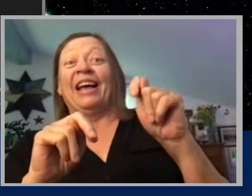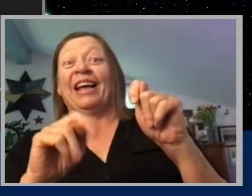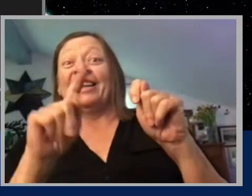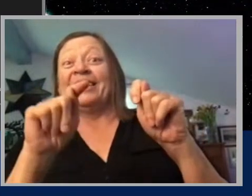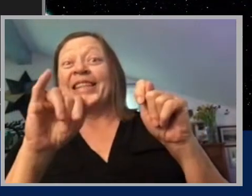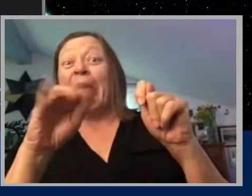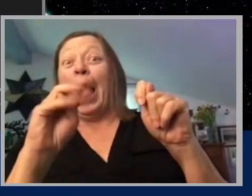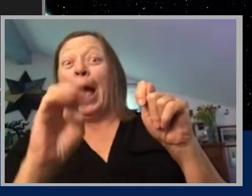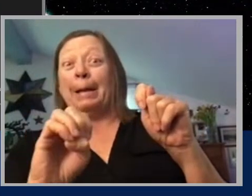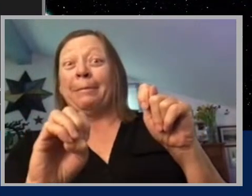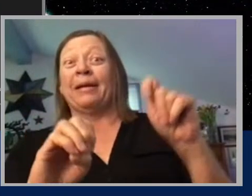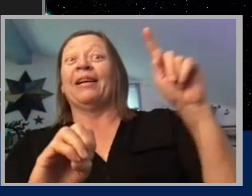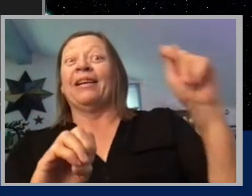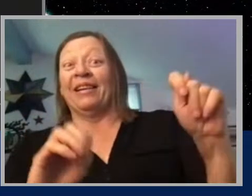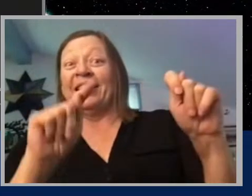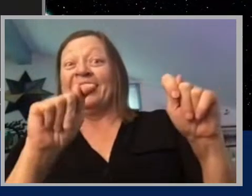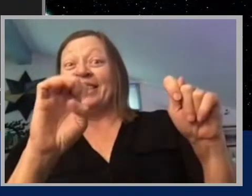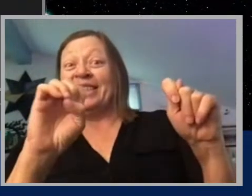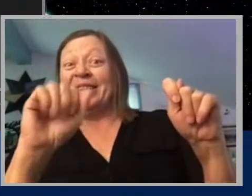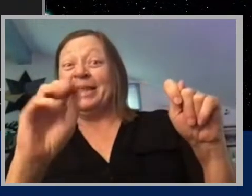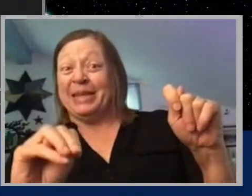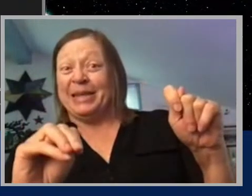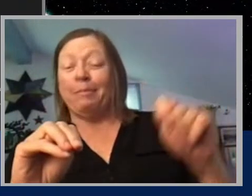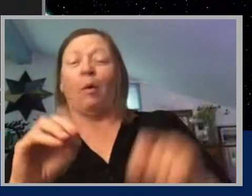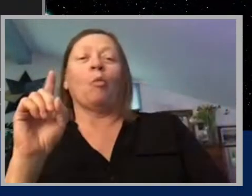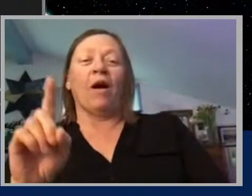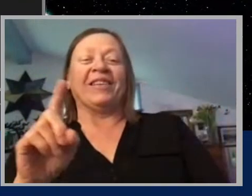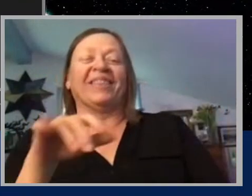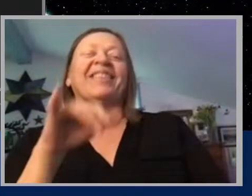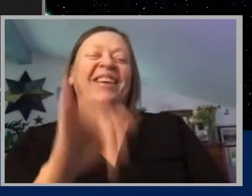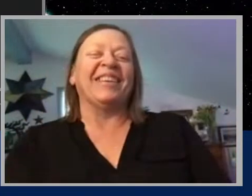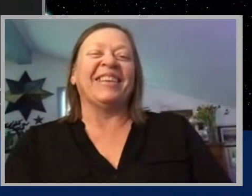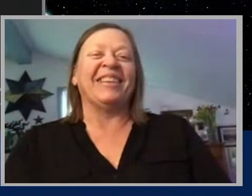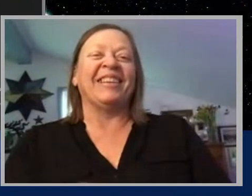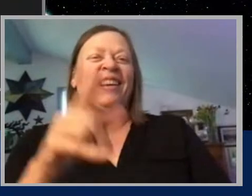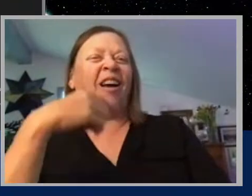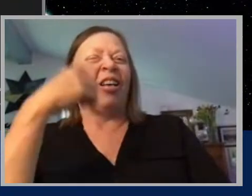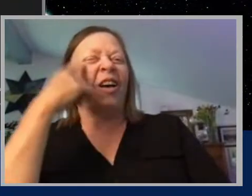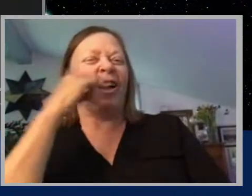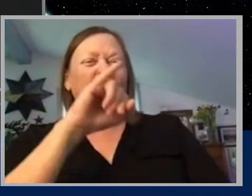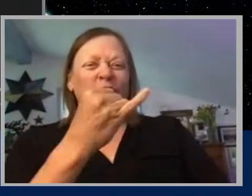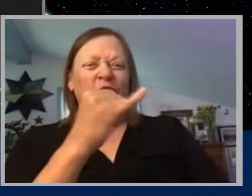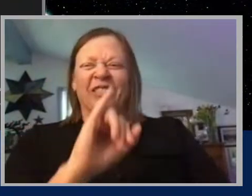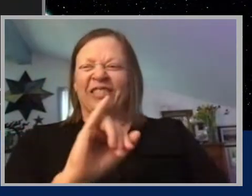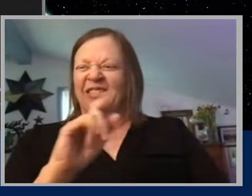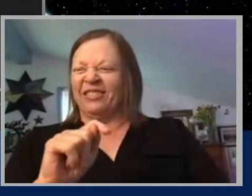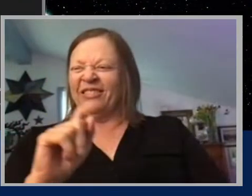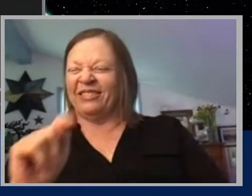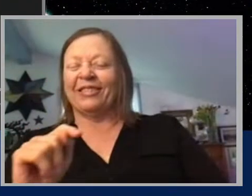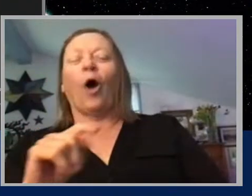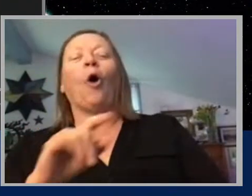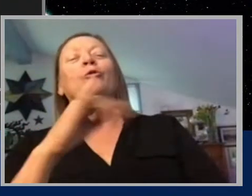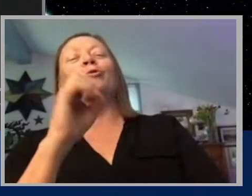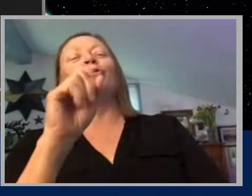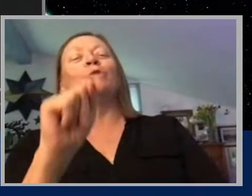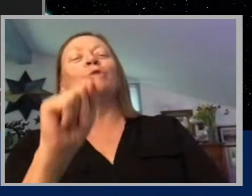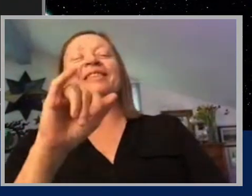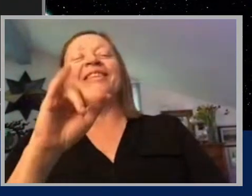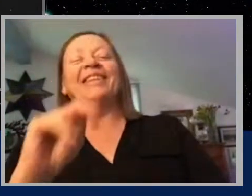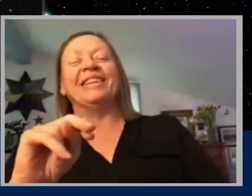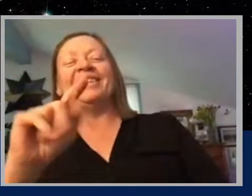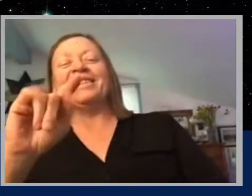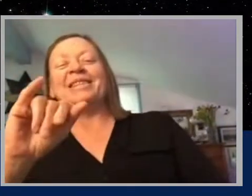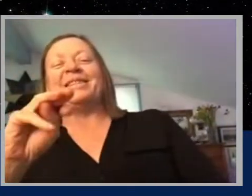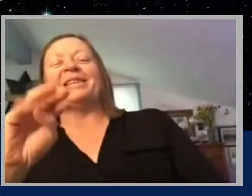Yeah. I see it labeled JIT1. I'm like, JIT1, maybe they're going to say JIT, and then I'll know to use that image or something like that. But it's all